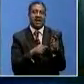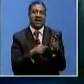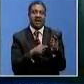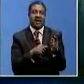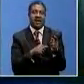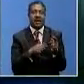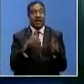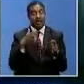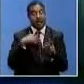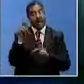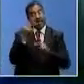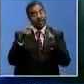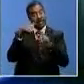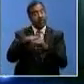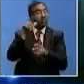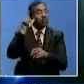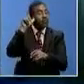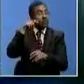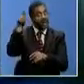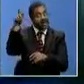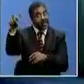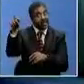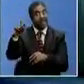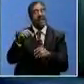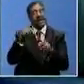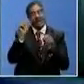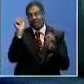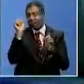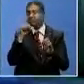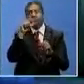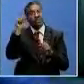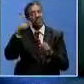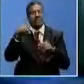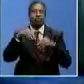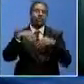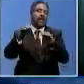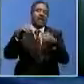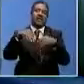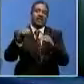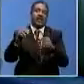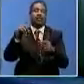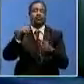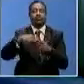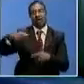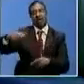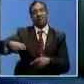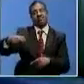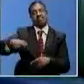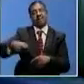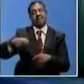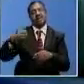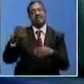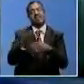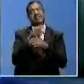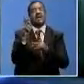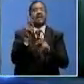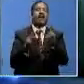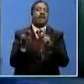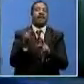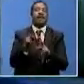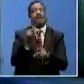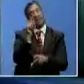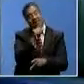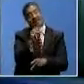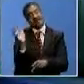Nundazi can be assured that they shouldn't sell the maize to the briefcase farmers who are already taking advantage of